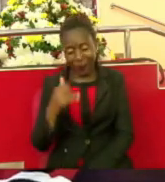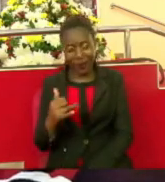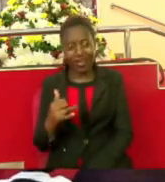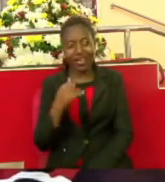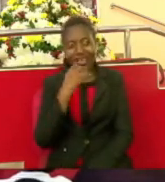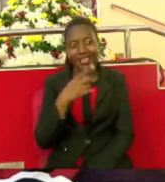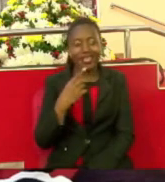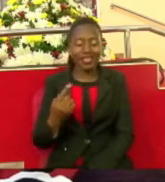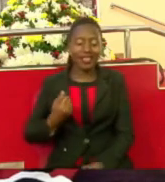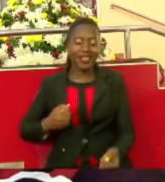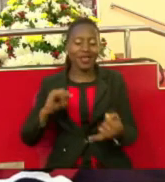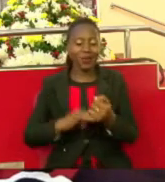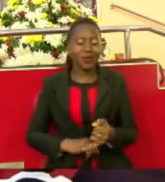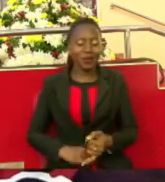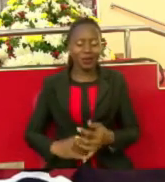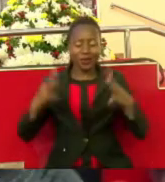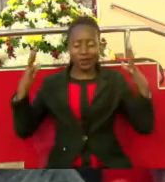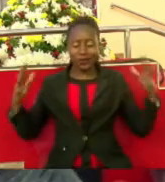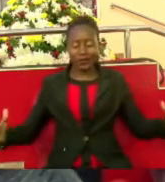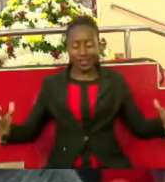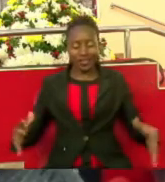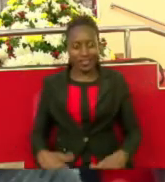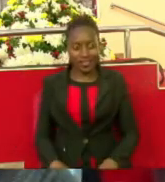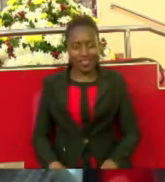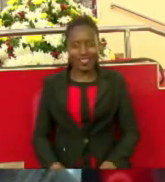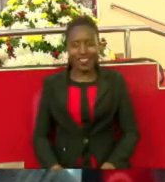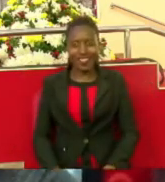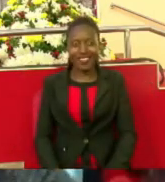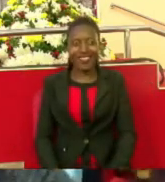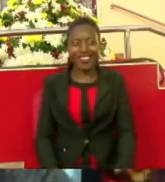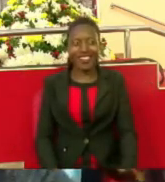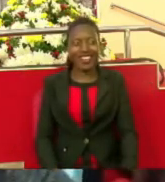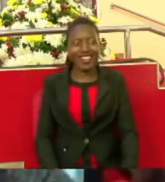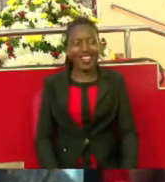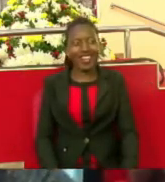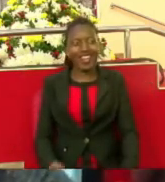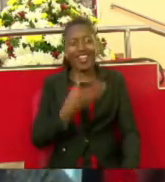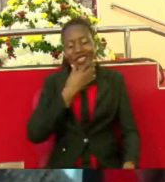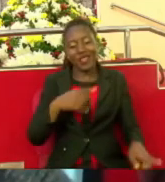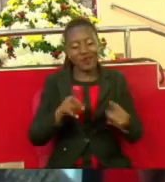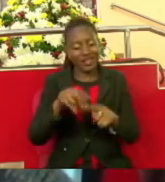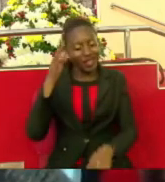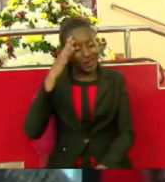She was big, you know. So, and my brother knew if he sat on by the lady,